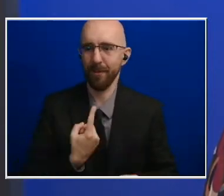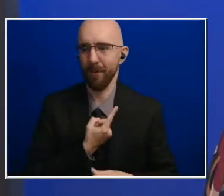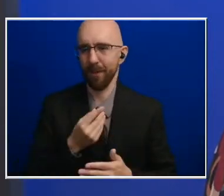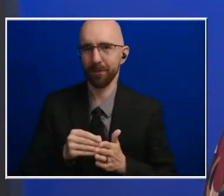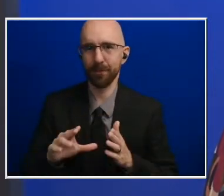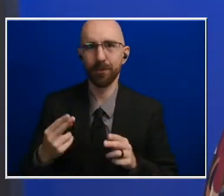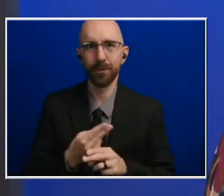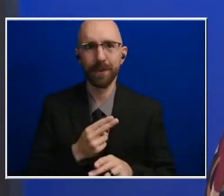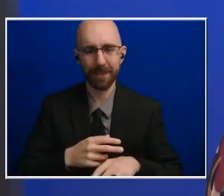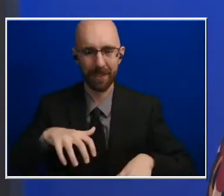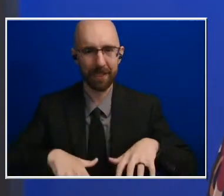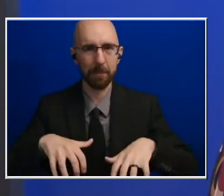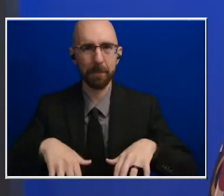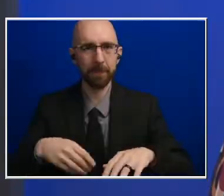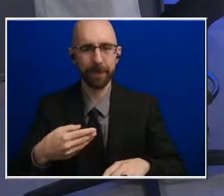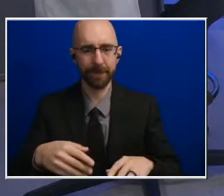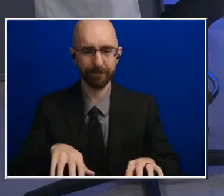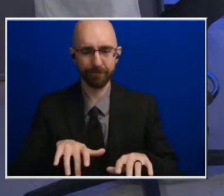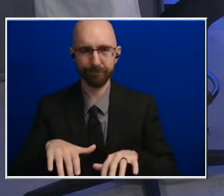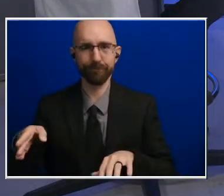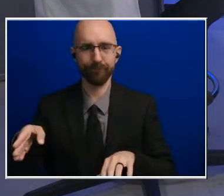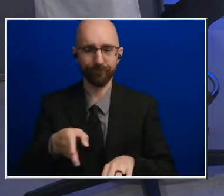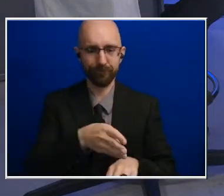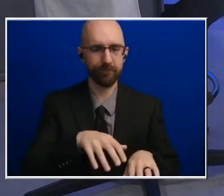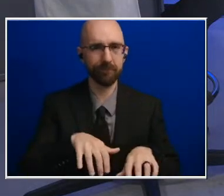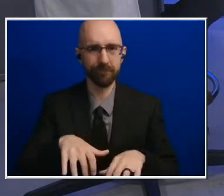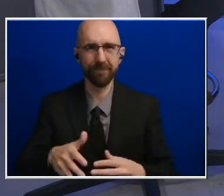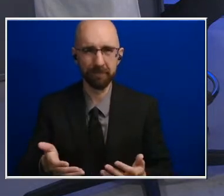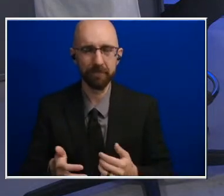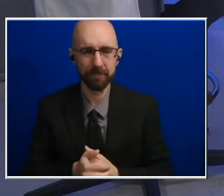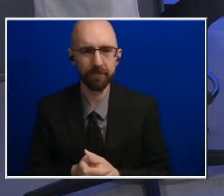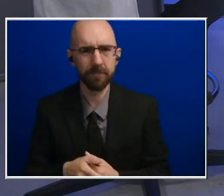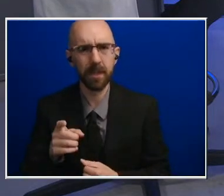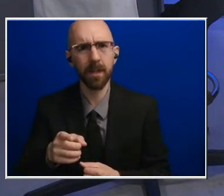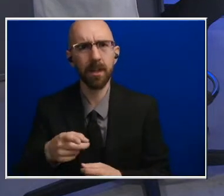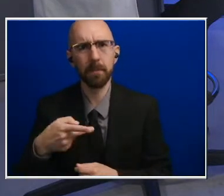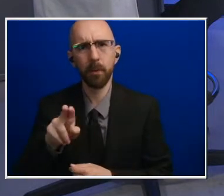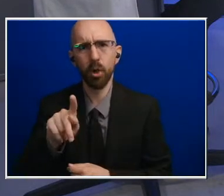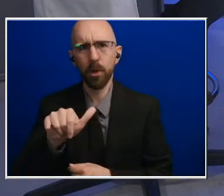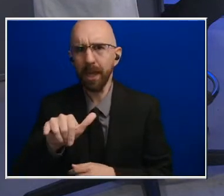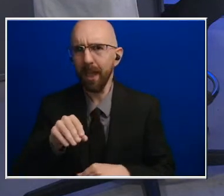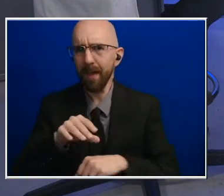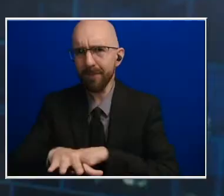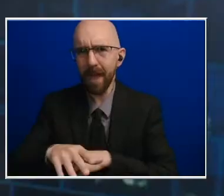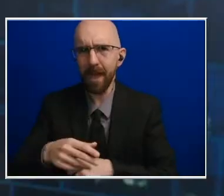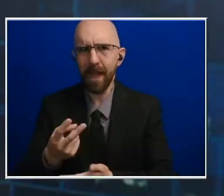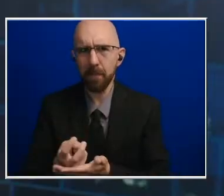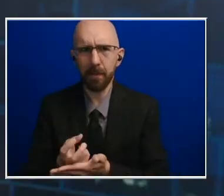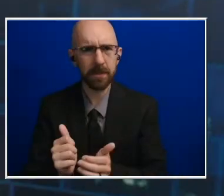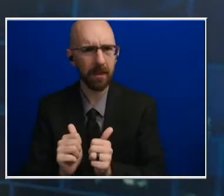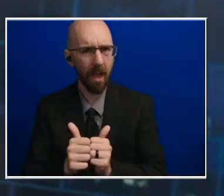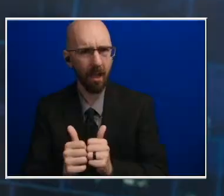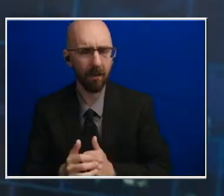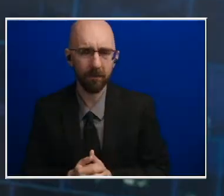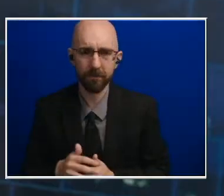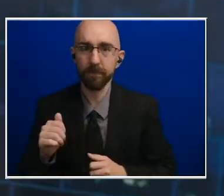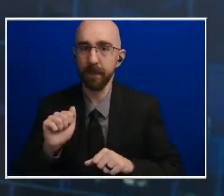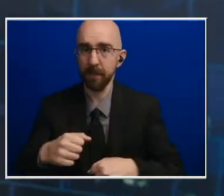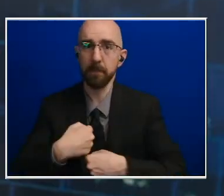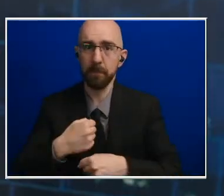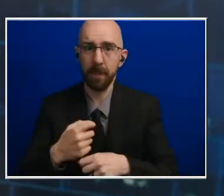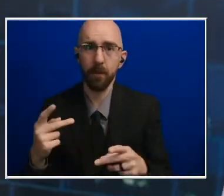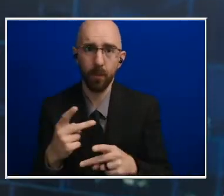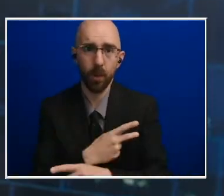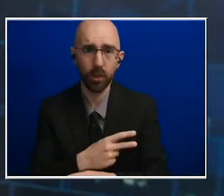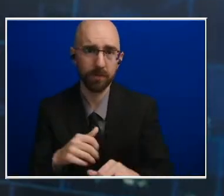Yeah, yeah. So Dr. Ujoa, how does puberty then affect epilepsy? It can make it worse. It can make it worse because